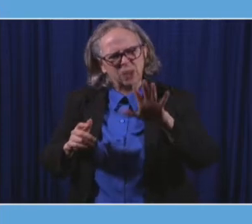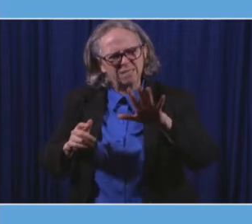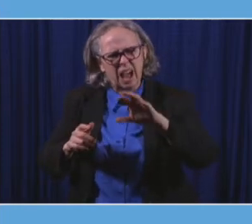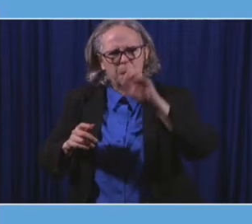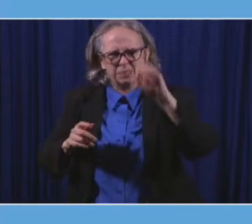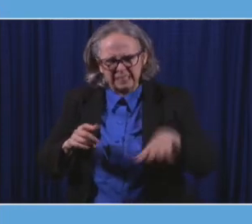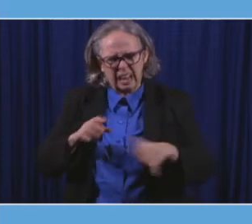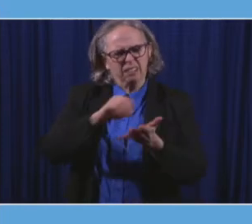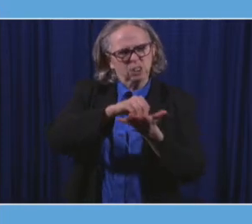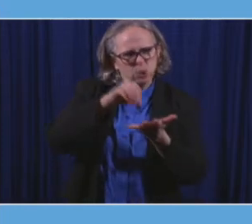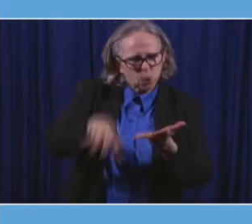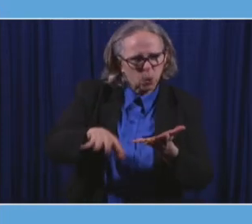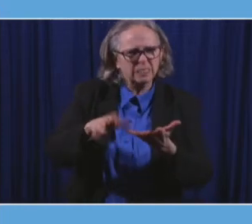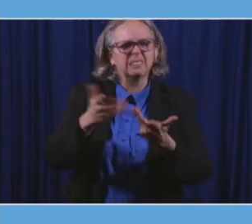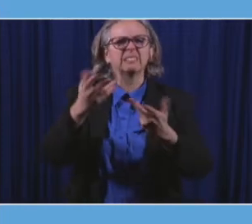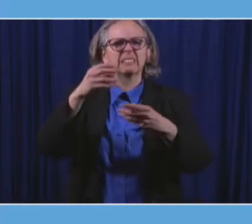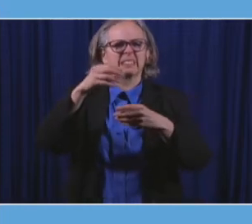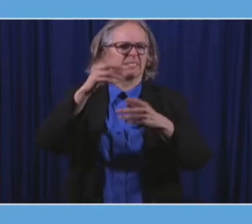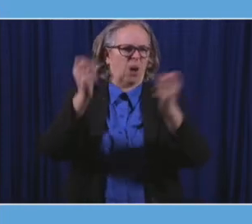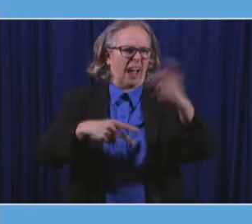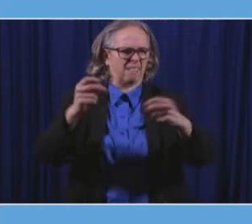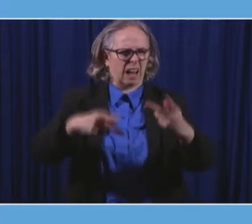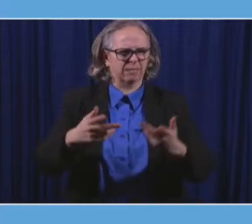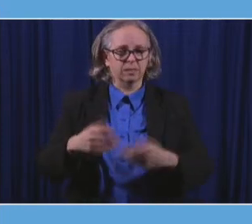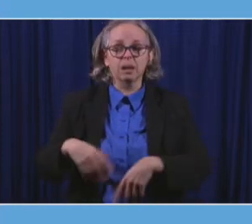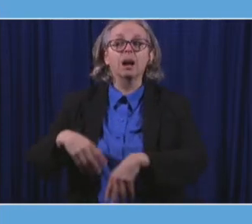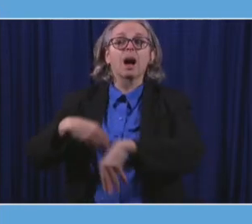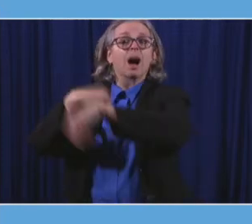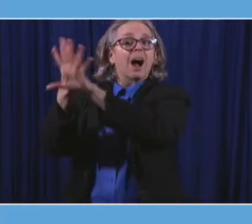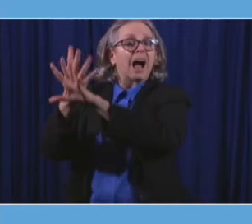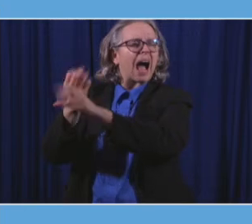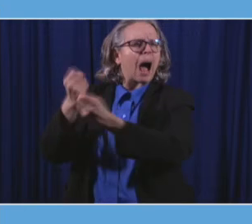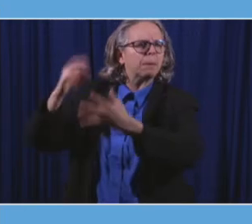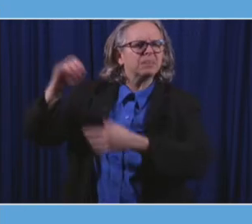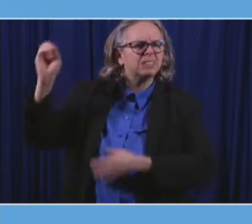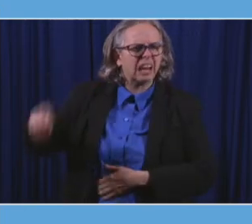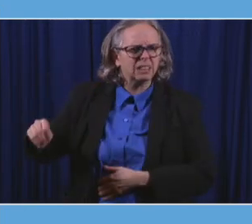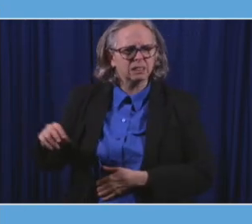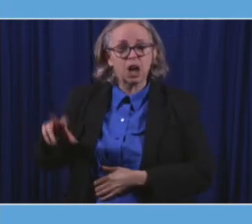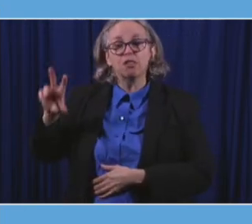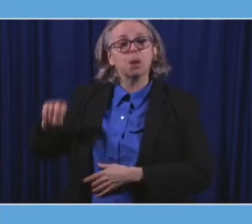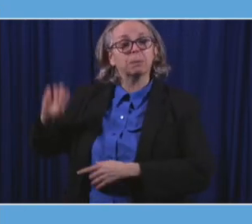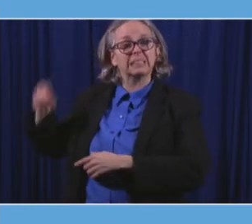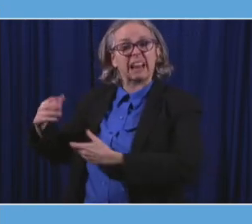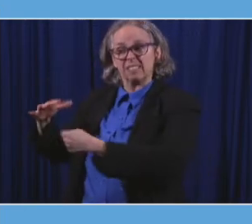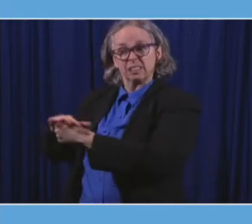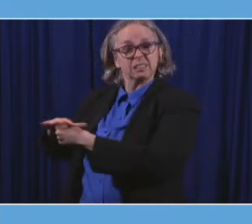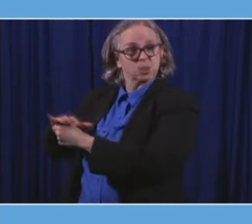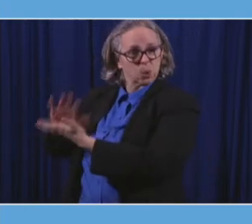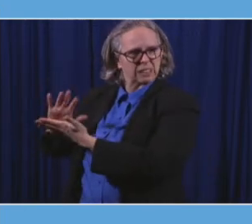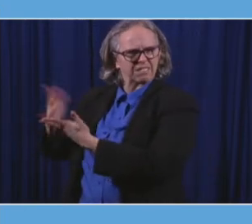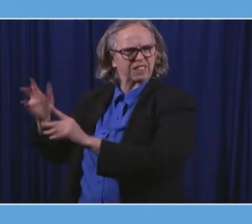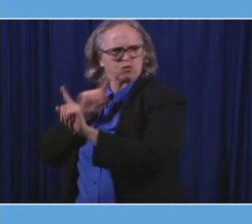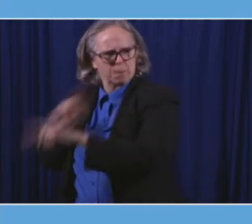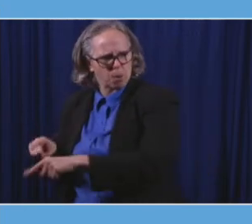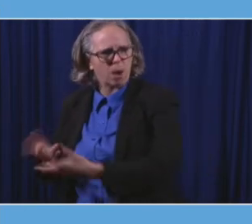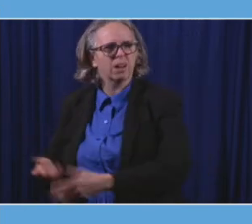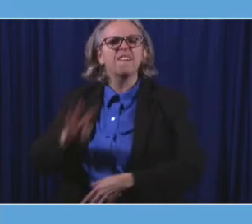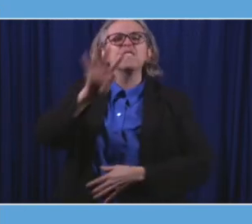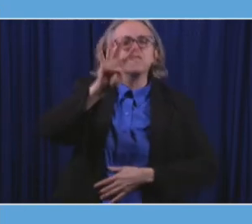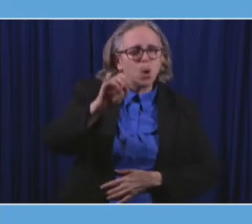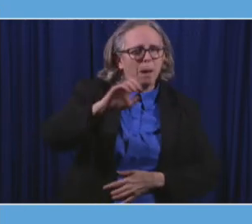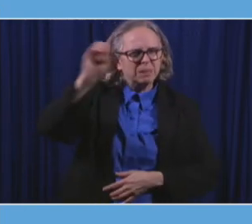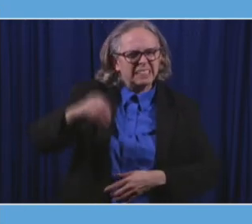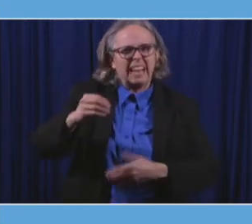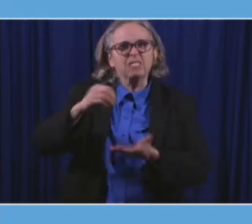Full remote, completely remote, 30% of the districts, 44% of the students. So